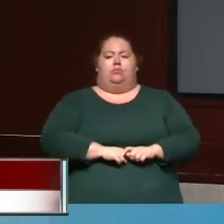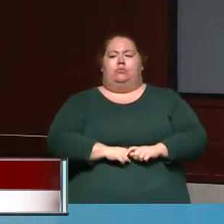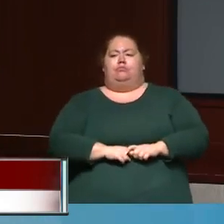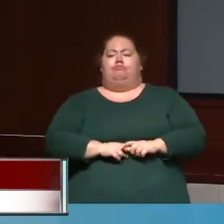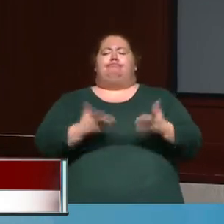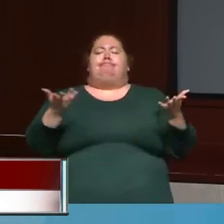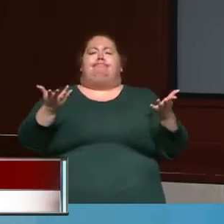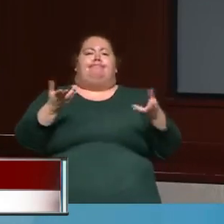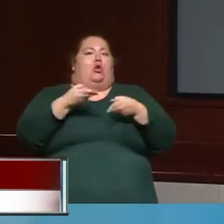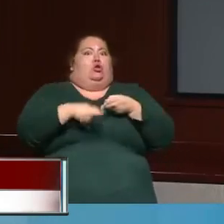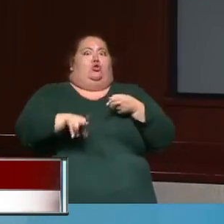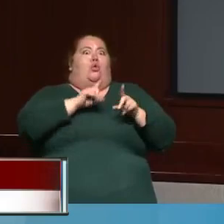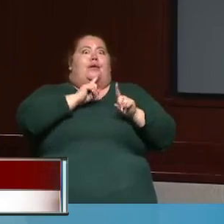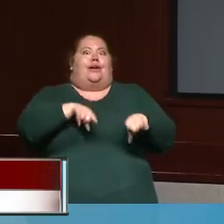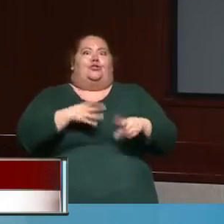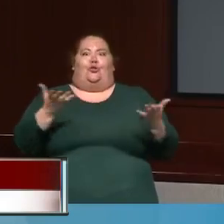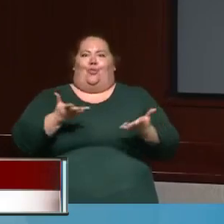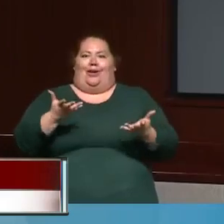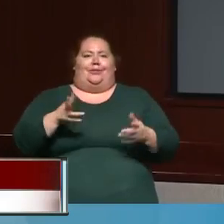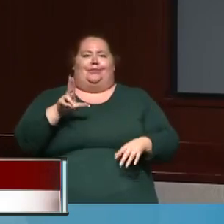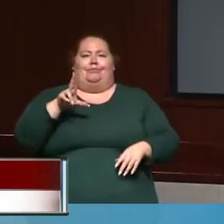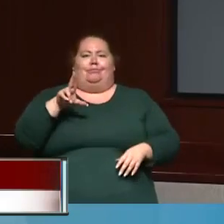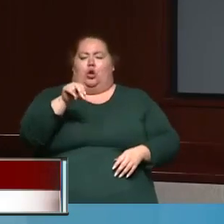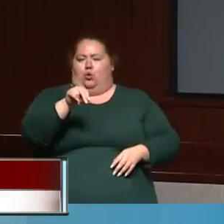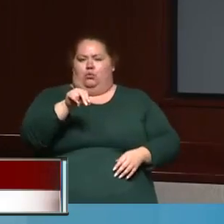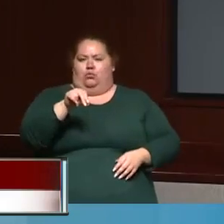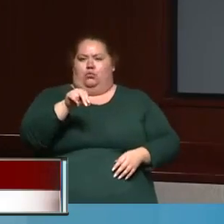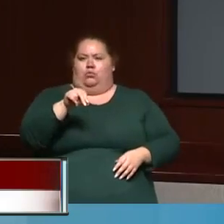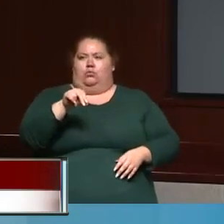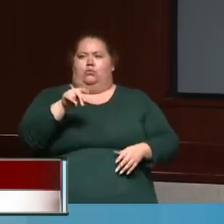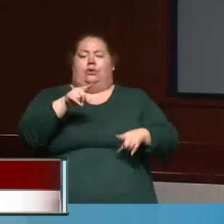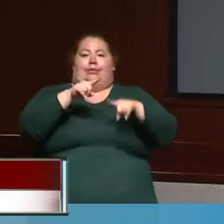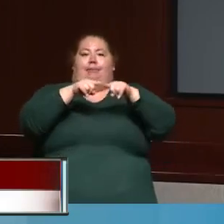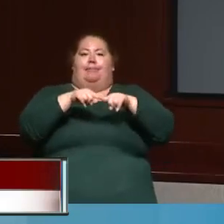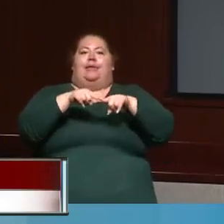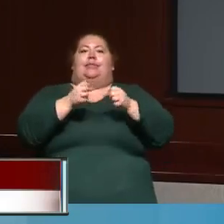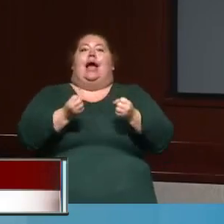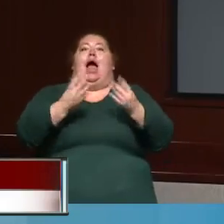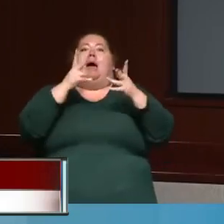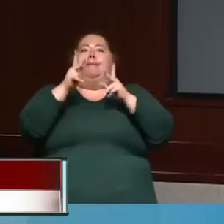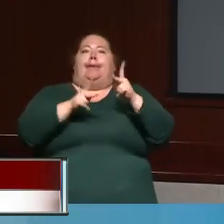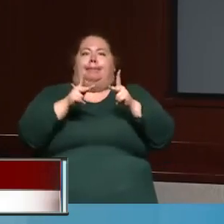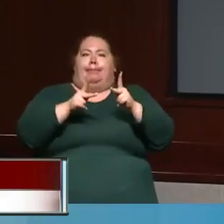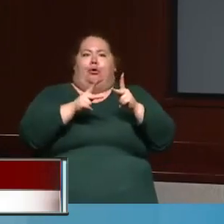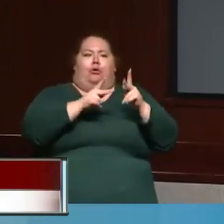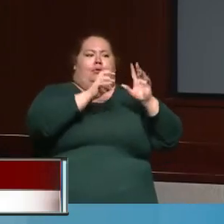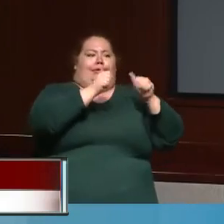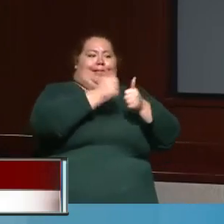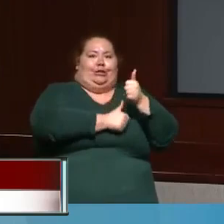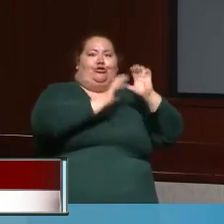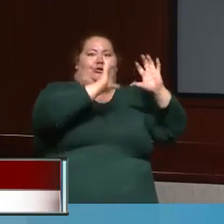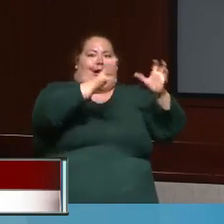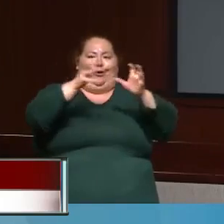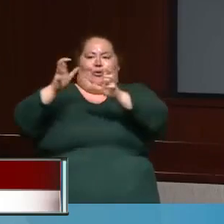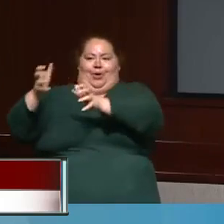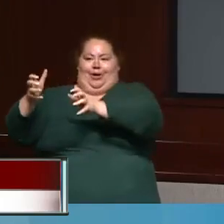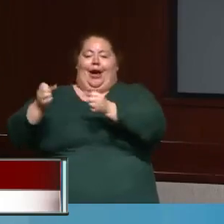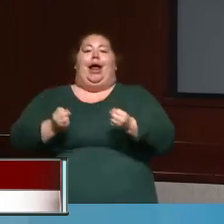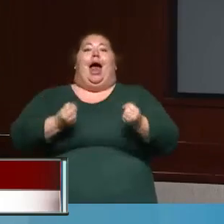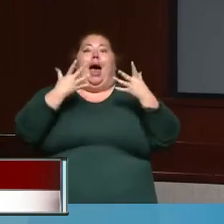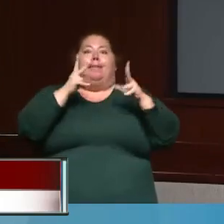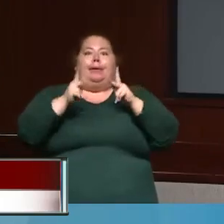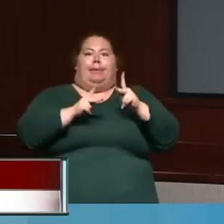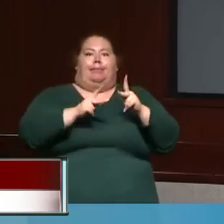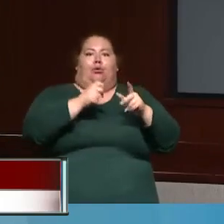the short answer is no, that's not how that will work. It depends on the number of people who've died and which of those categories they fall into.